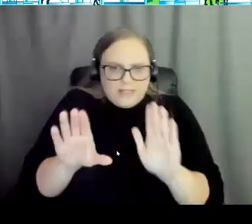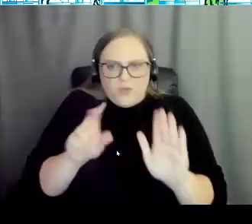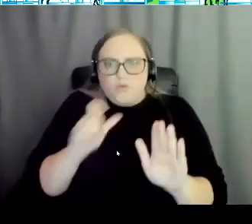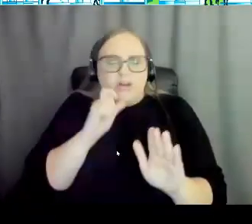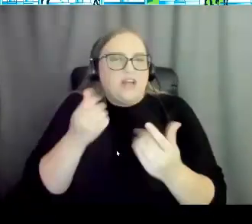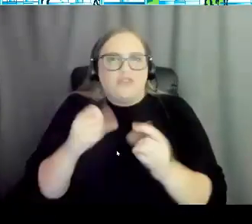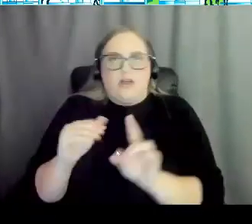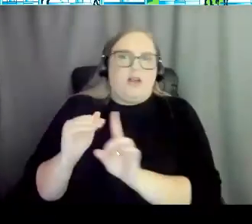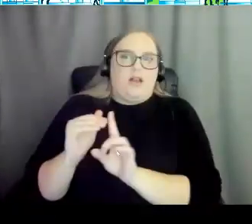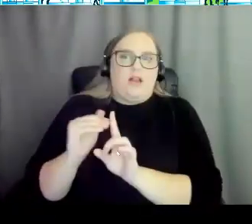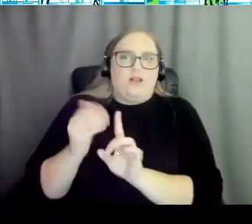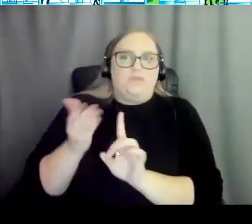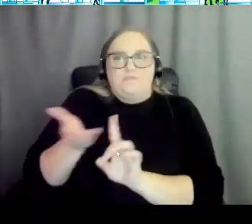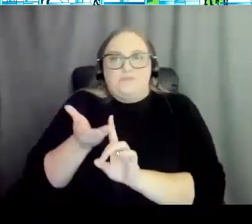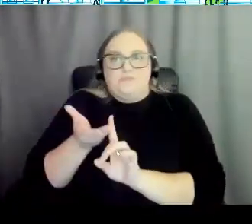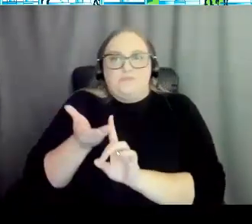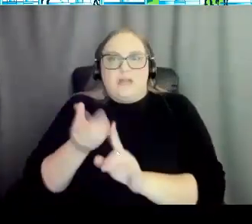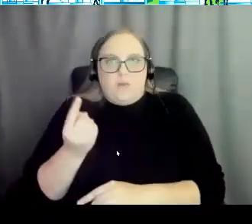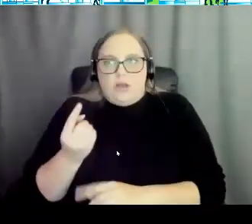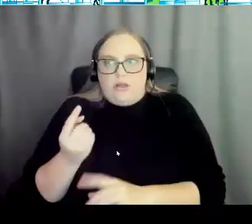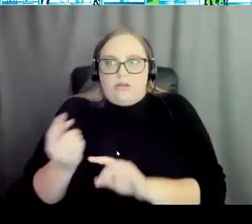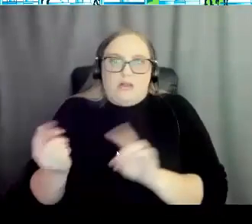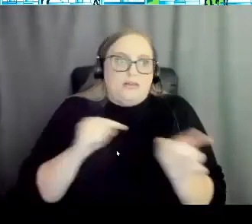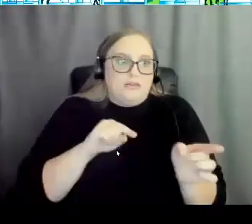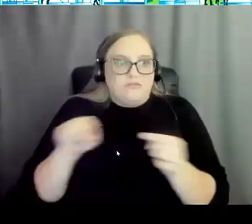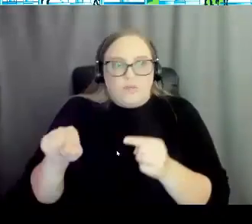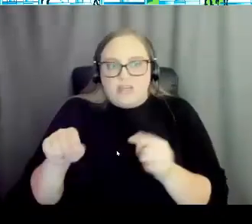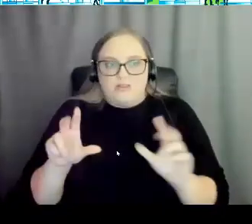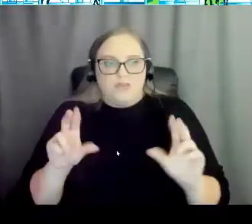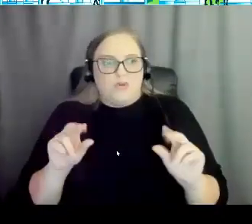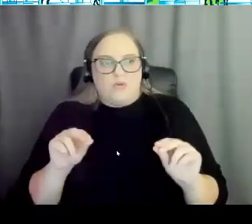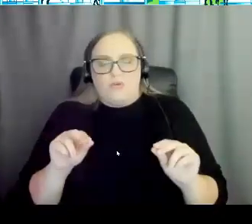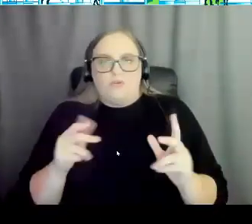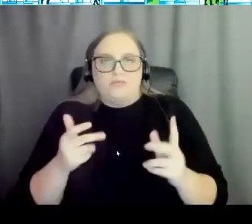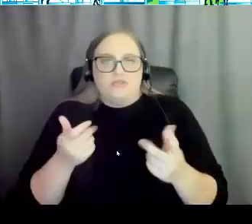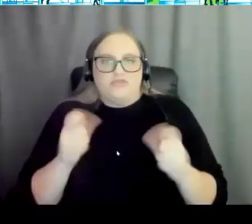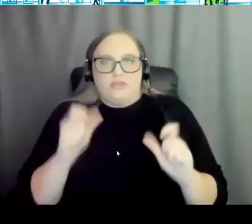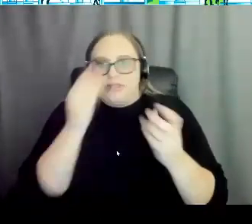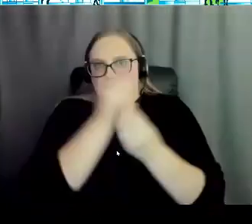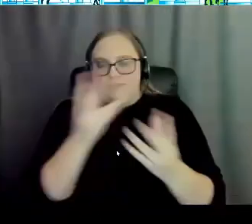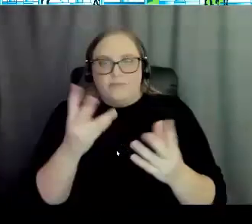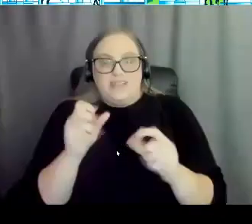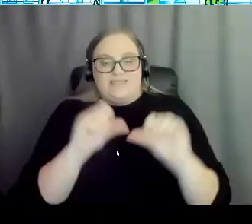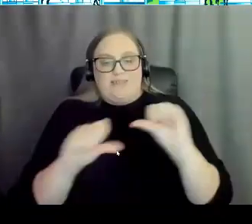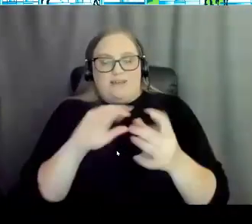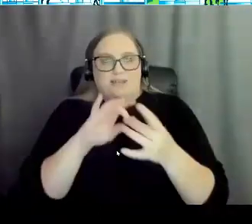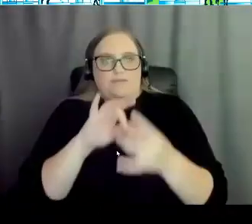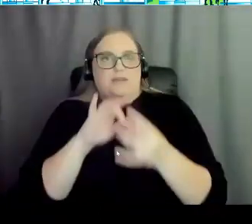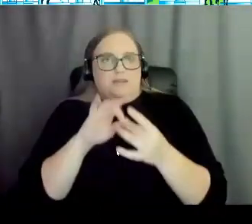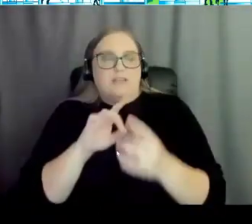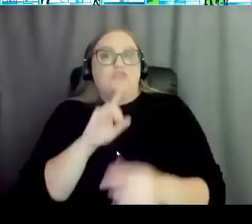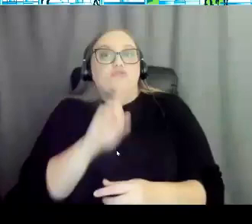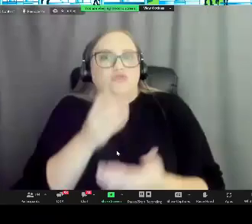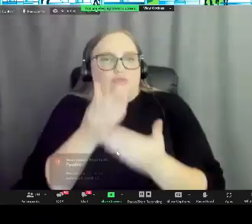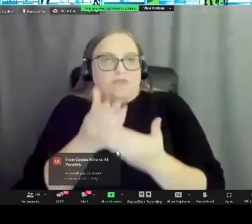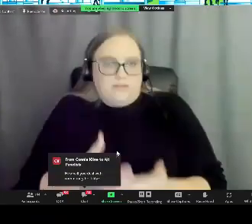anybody of one way or another. We're trying to get information out that is scientific and true, if you will, the true facts.